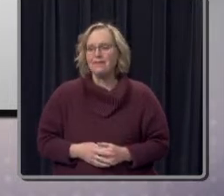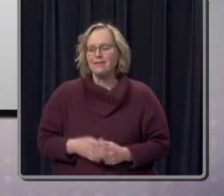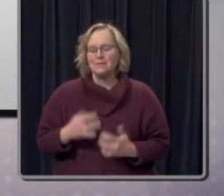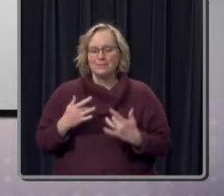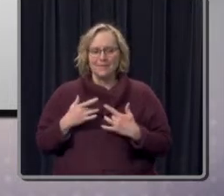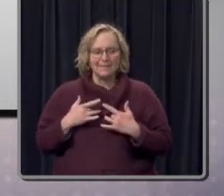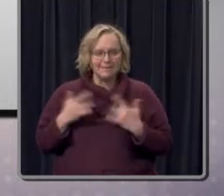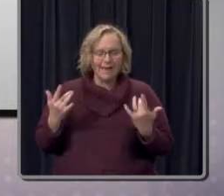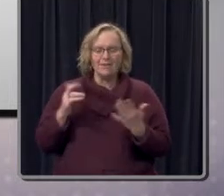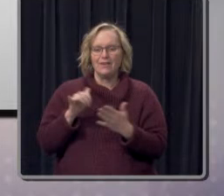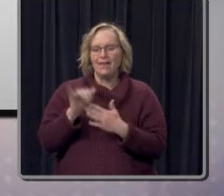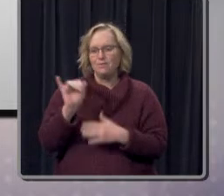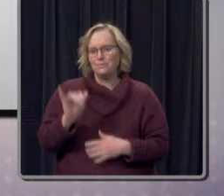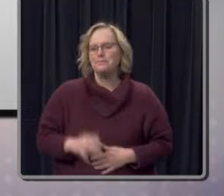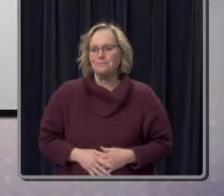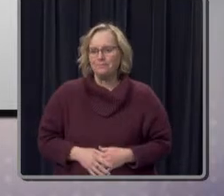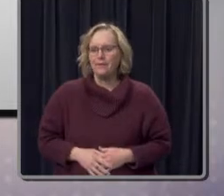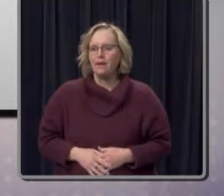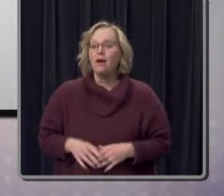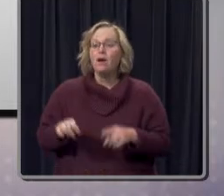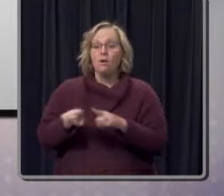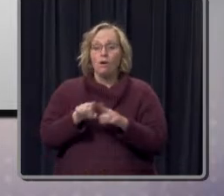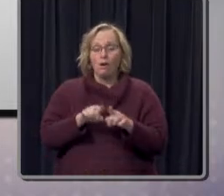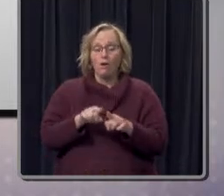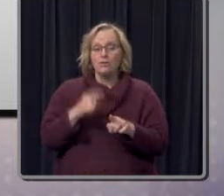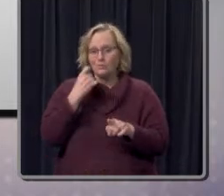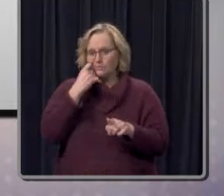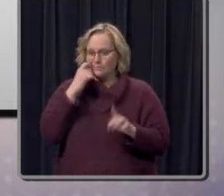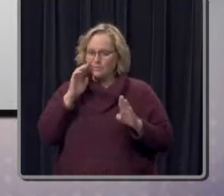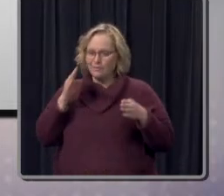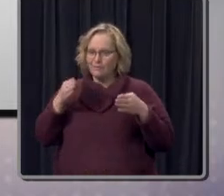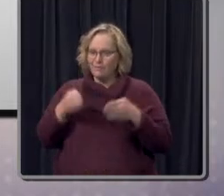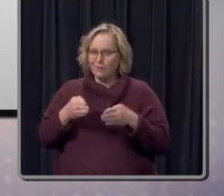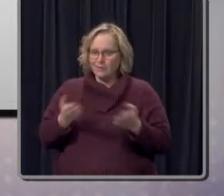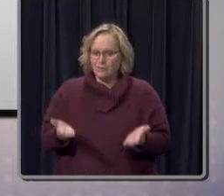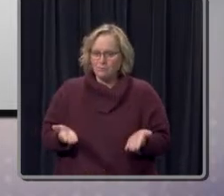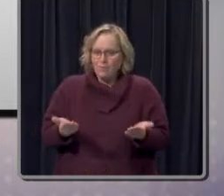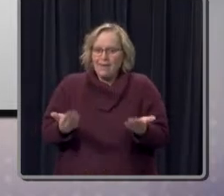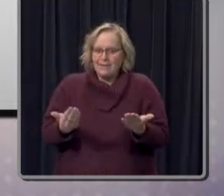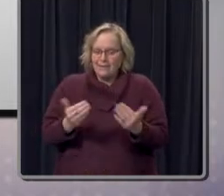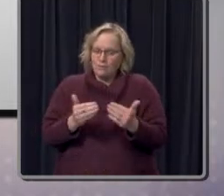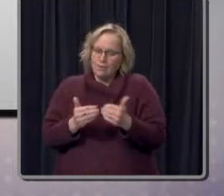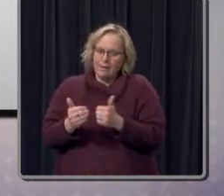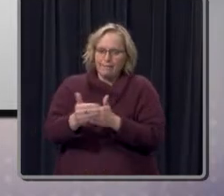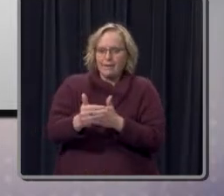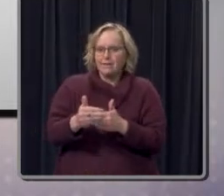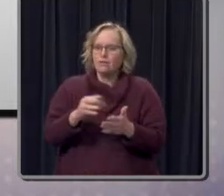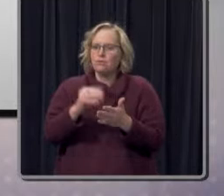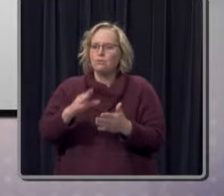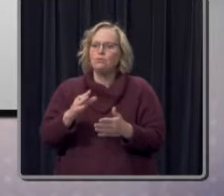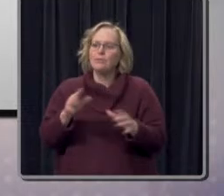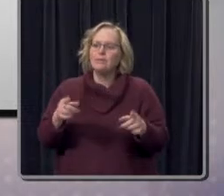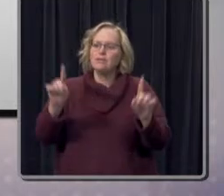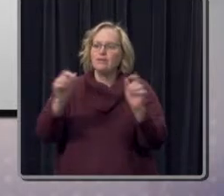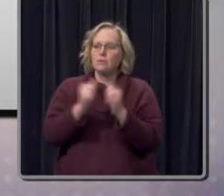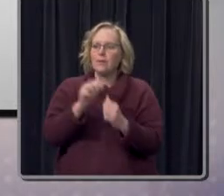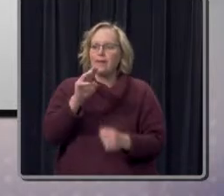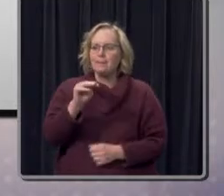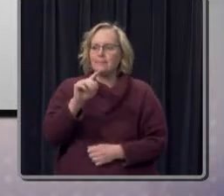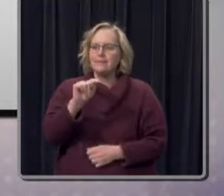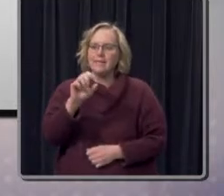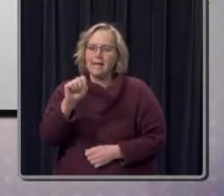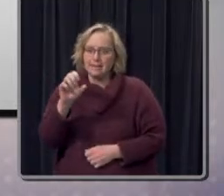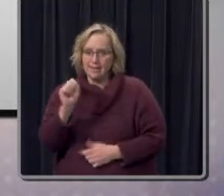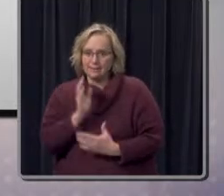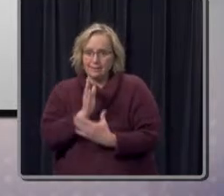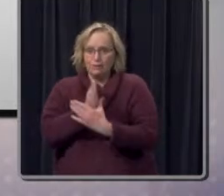excited about that as well. And we've also been focusing on raising and advancing our student achievement with our MTSS interventions, learning more about those